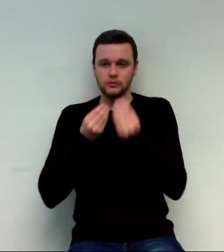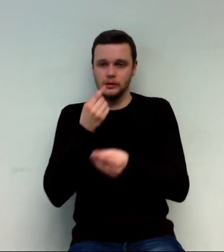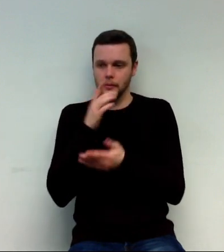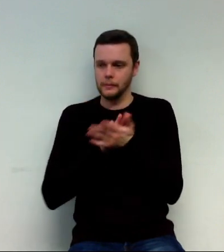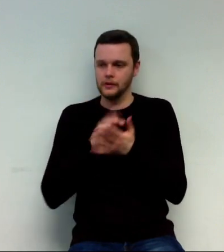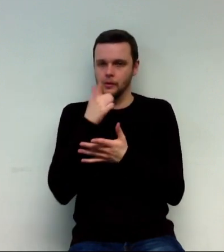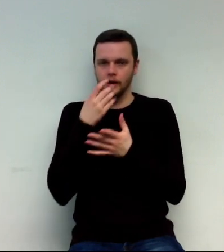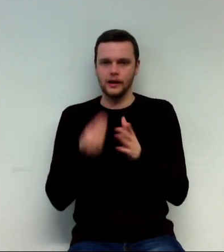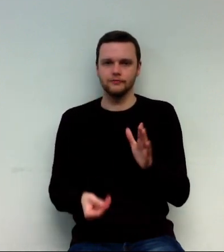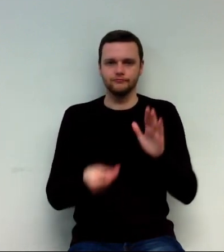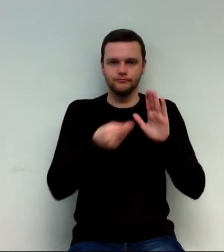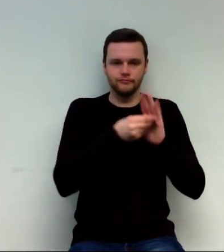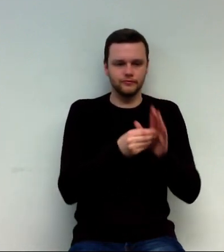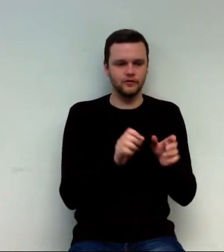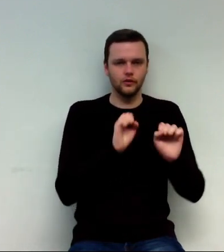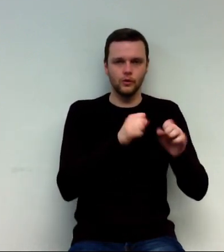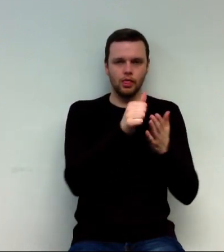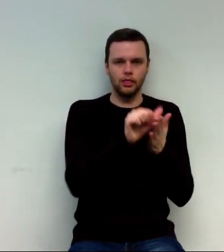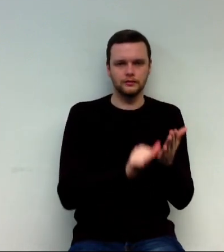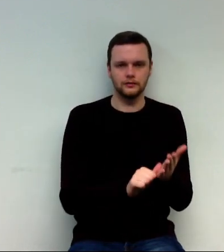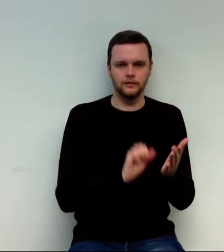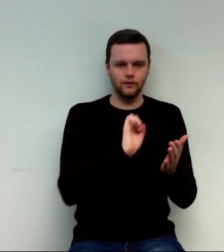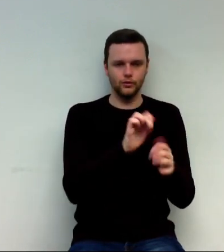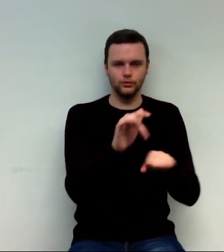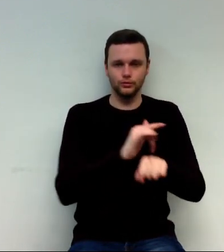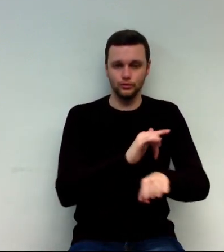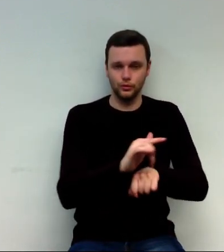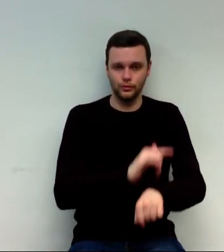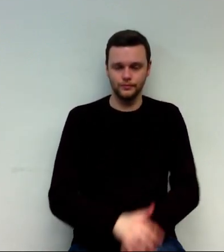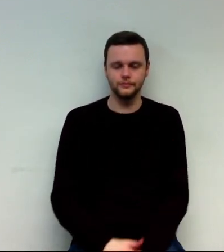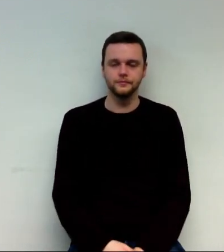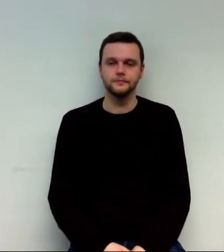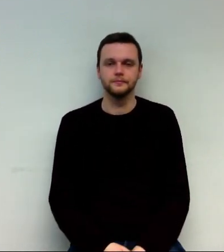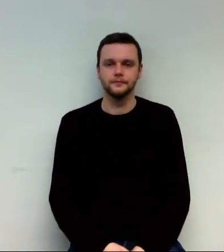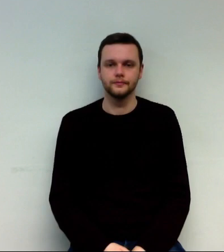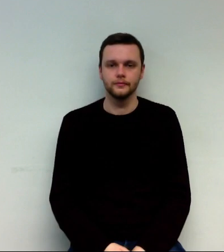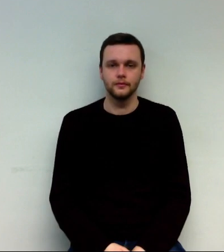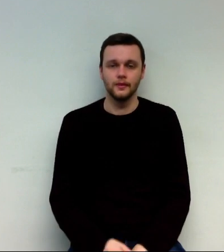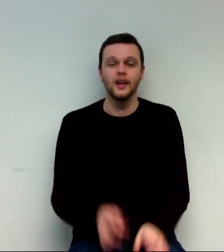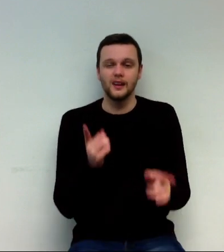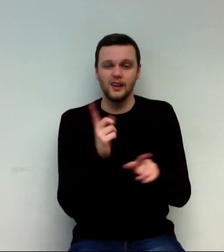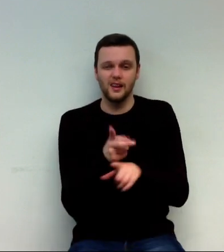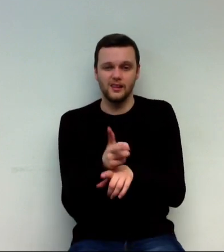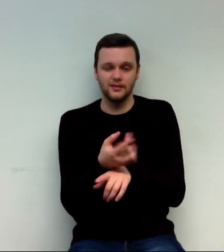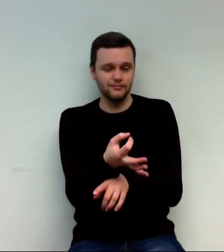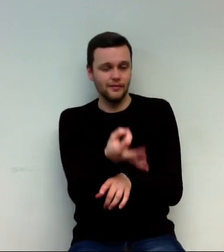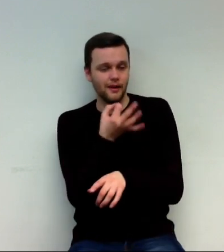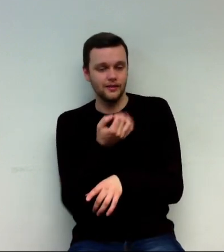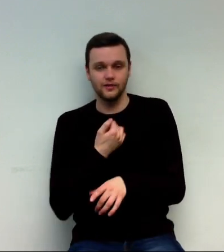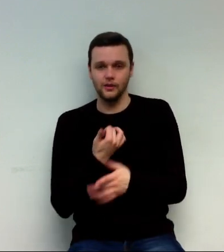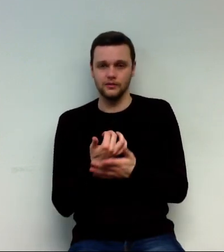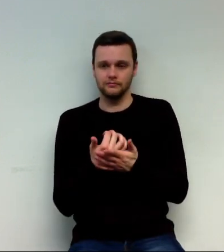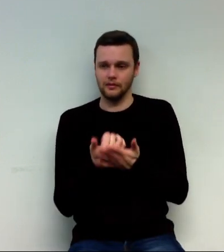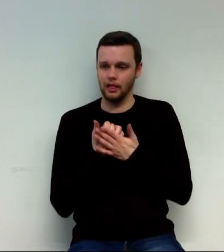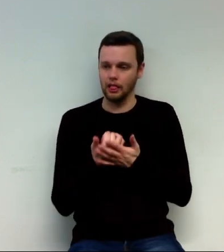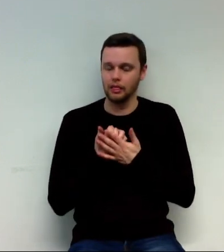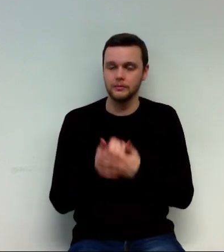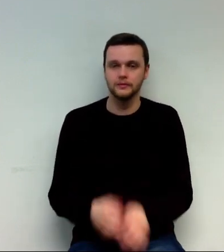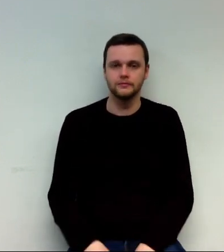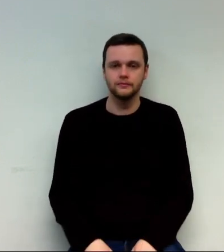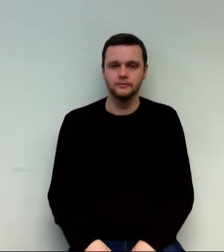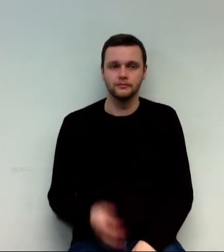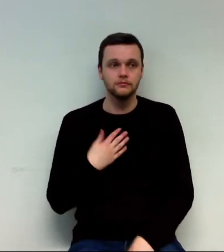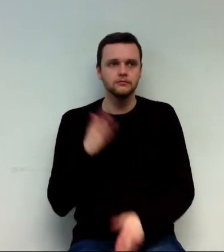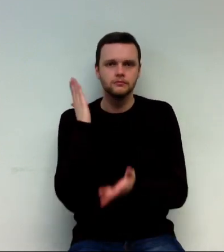add that to your listing for you. And this is another example of where you can come and ask for advice and help. Definitely. We are